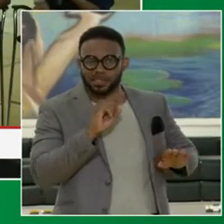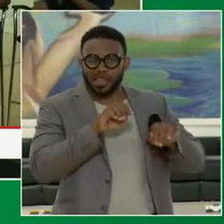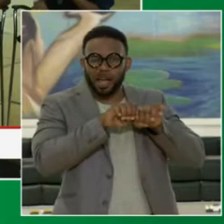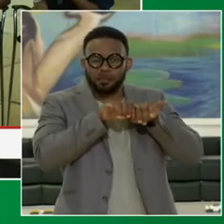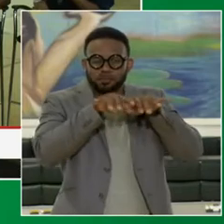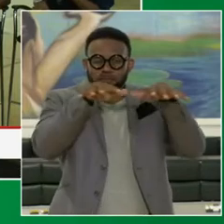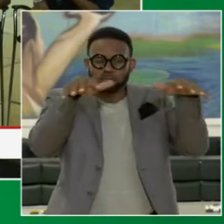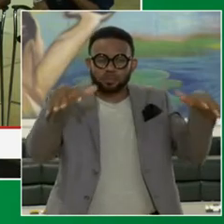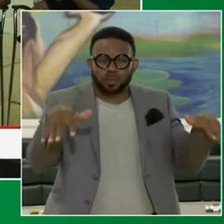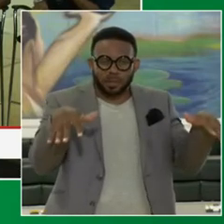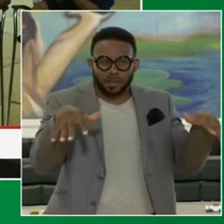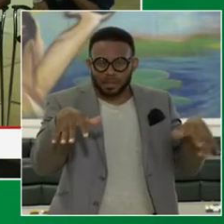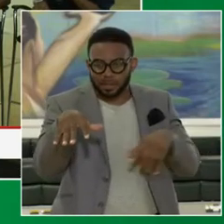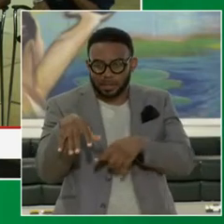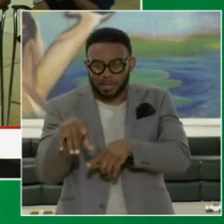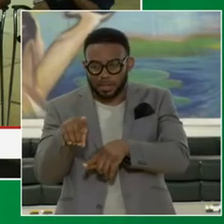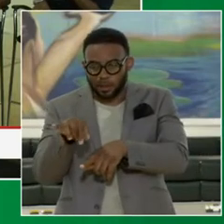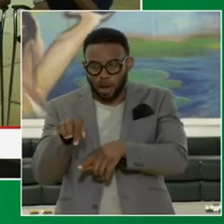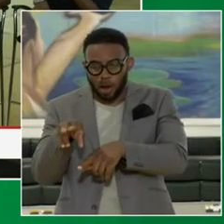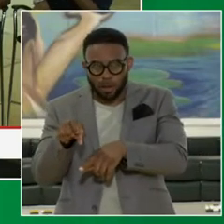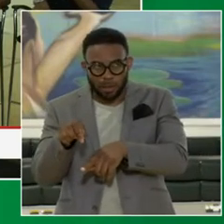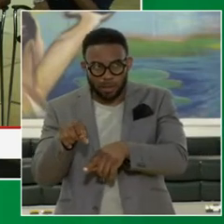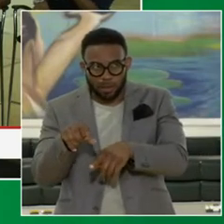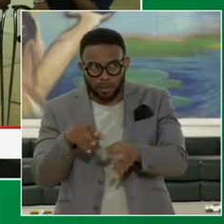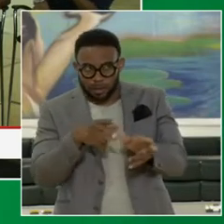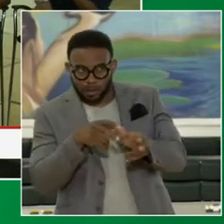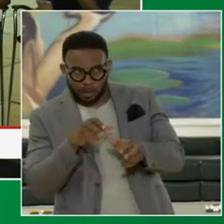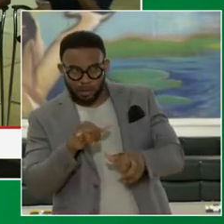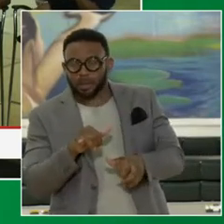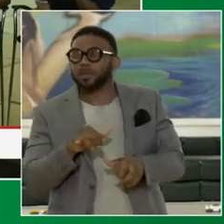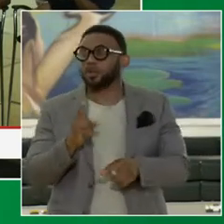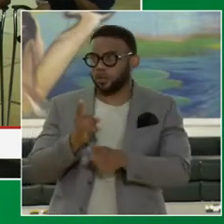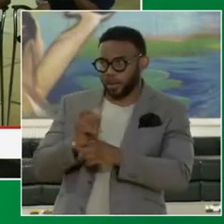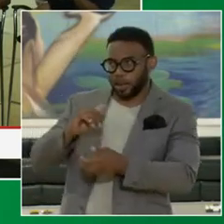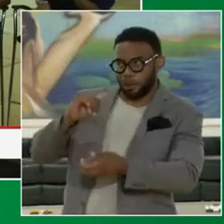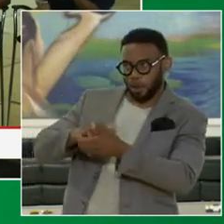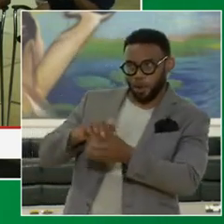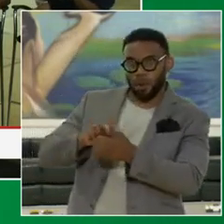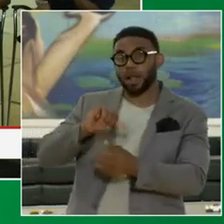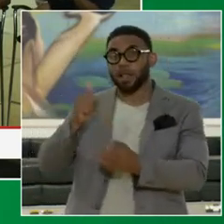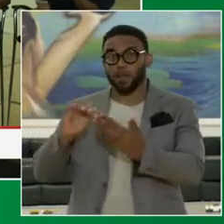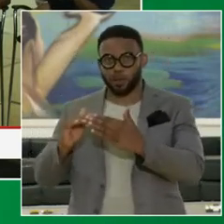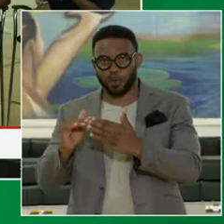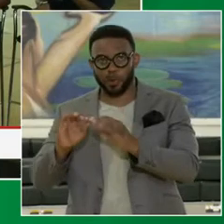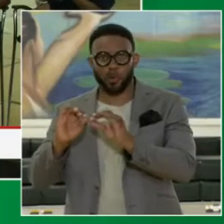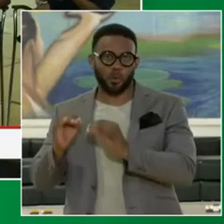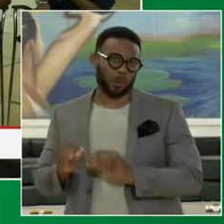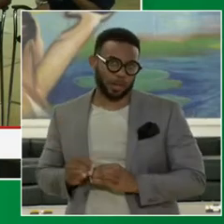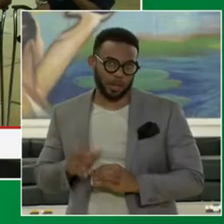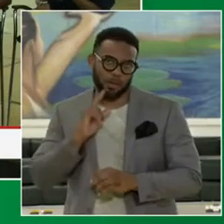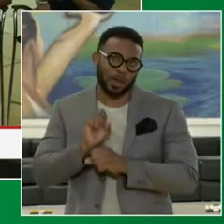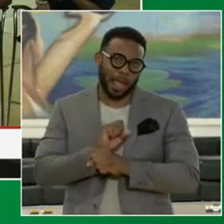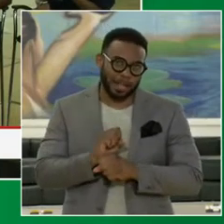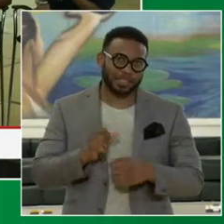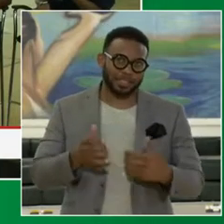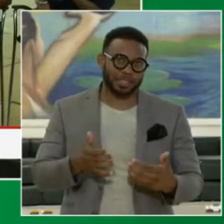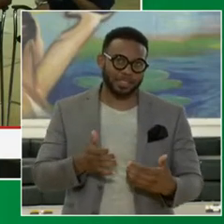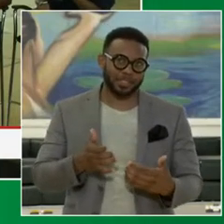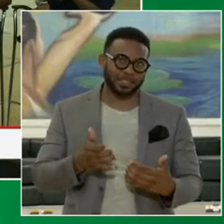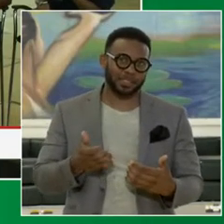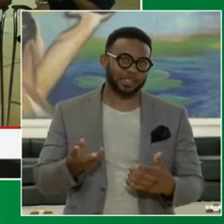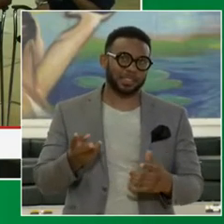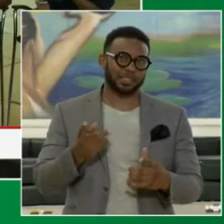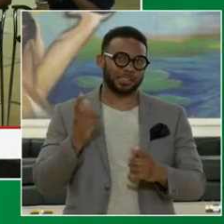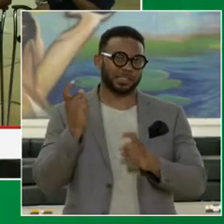and then DRS is actually implementing. Absolutely. In partnership with another community-based organization who's actually issued